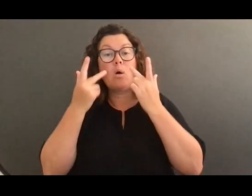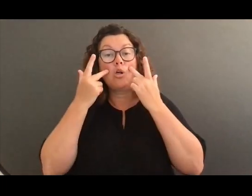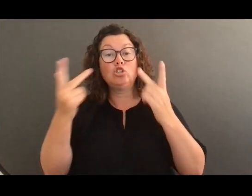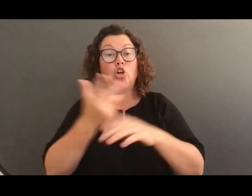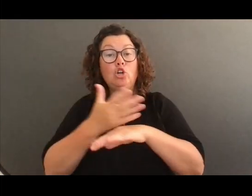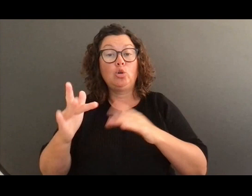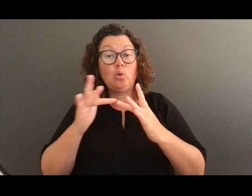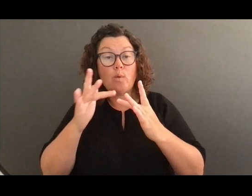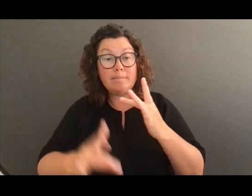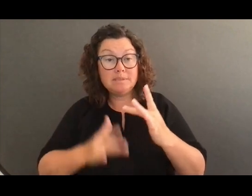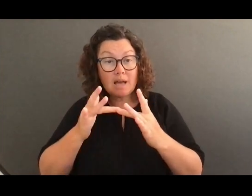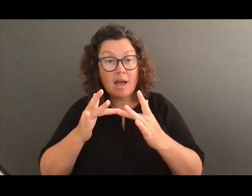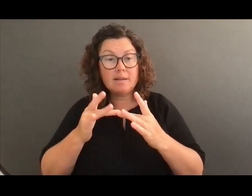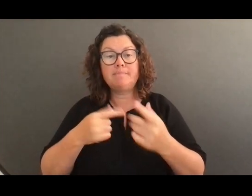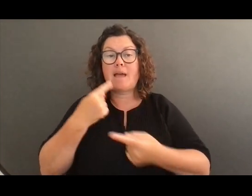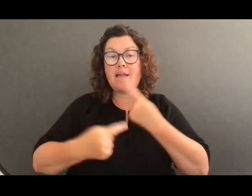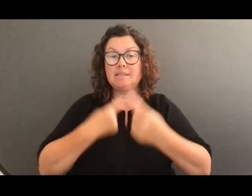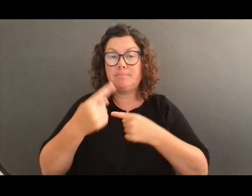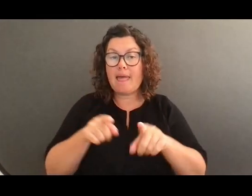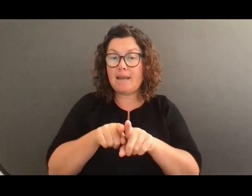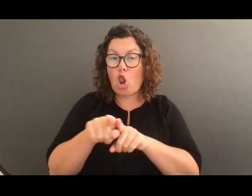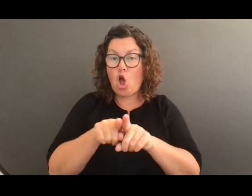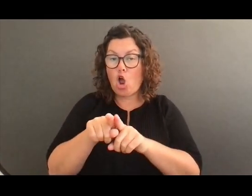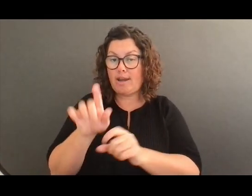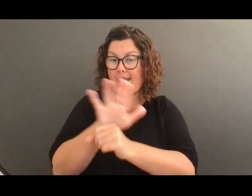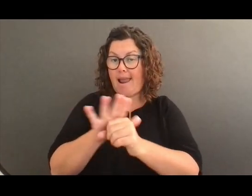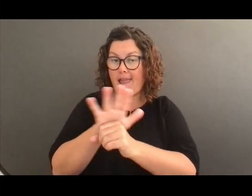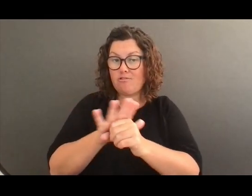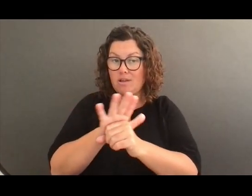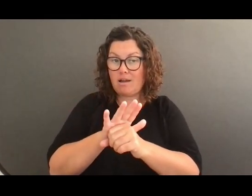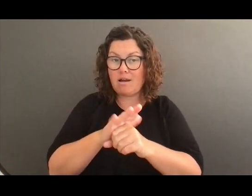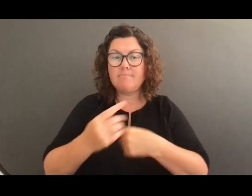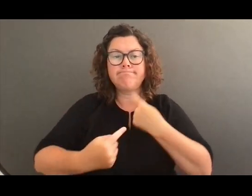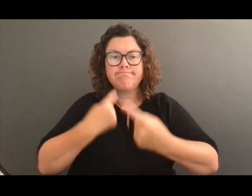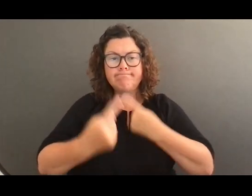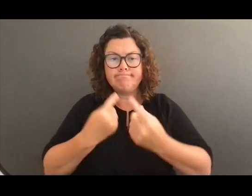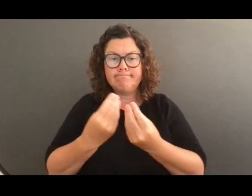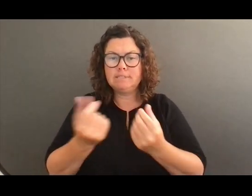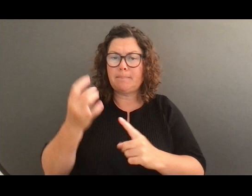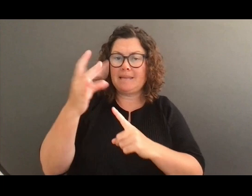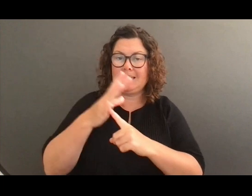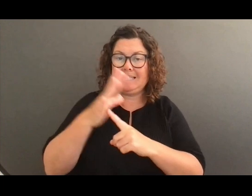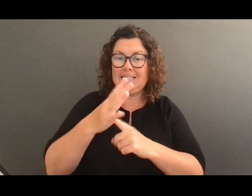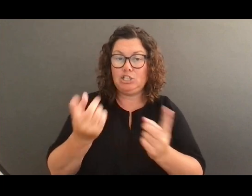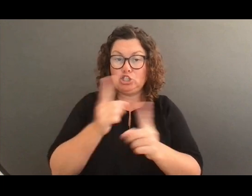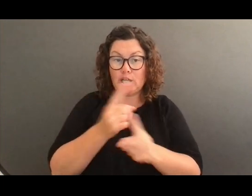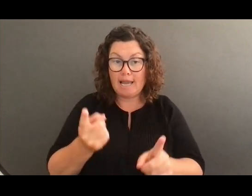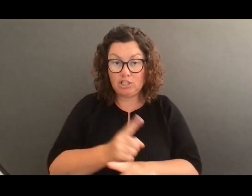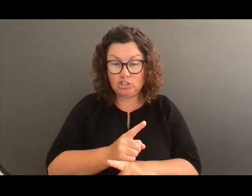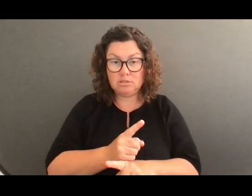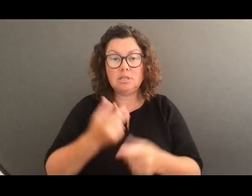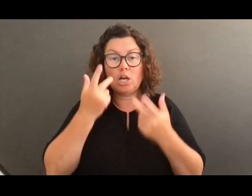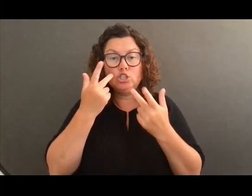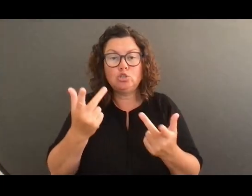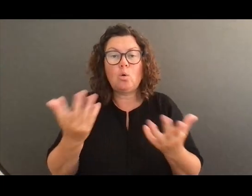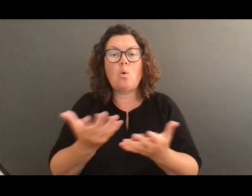the learning area. I'm going to share with you some of the key changes and show you where to find some of the support and